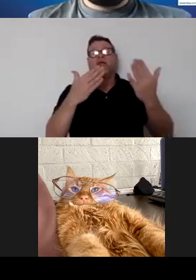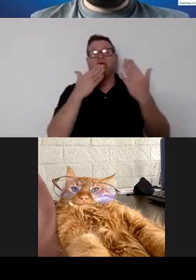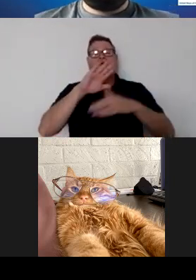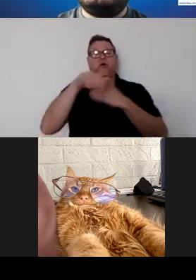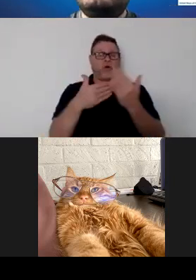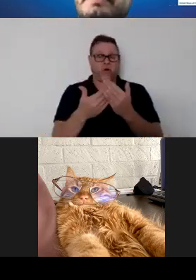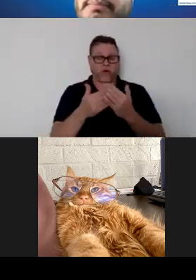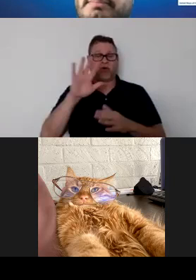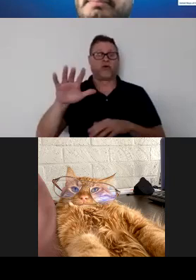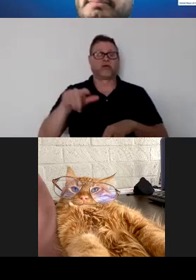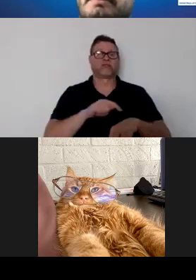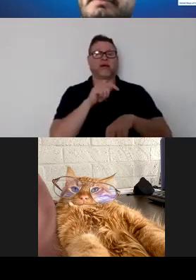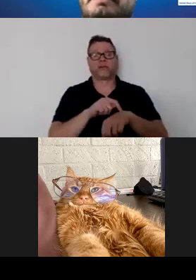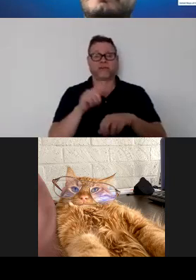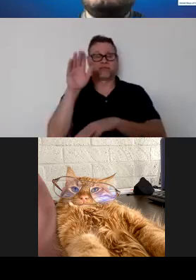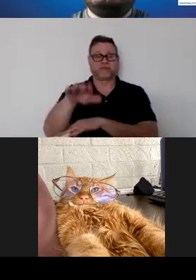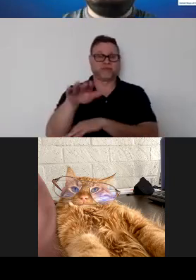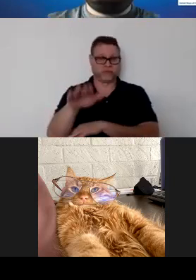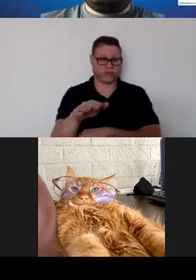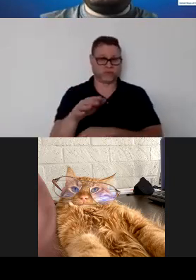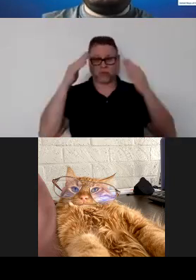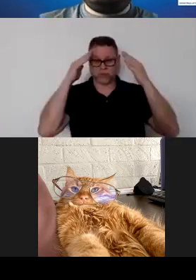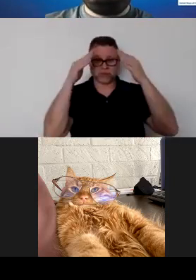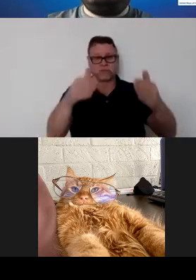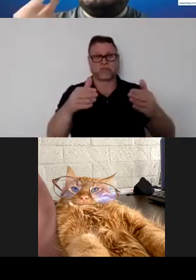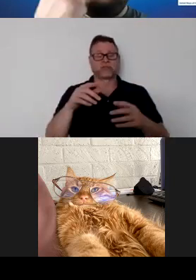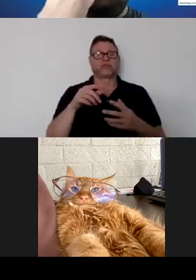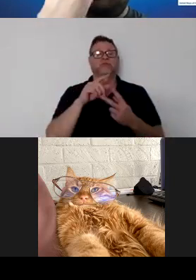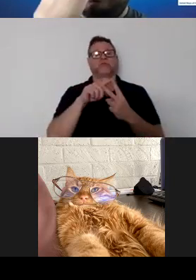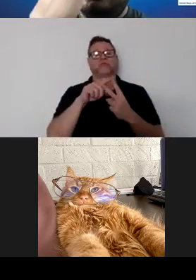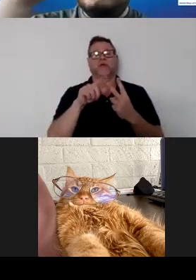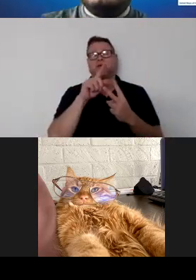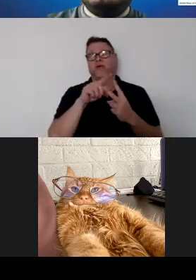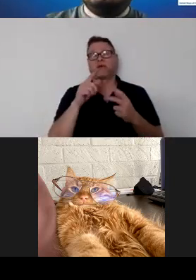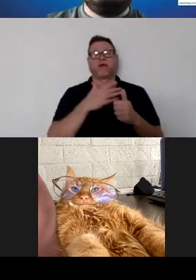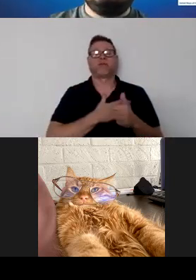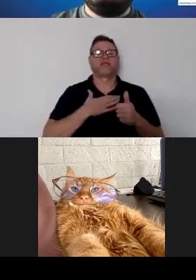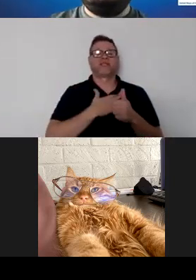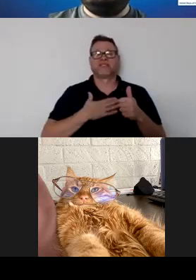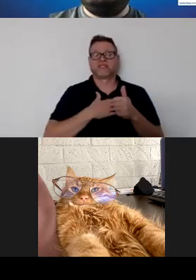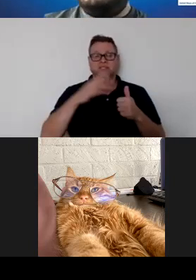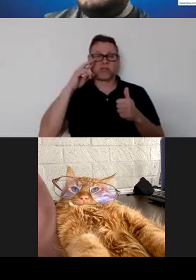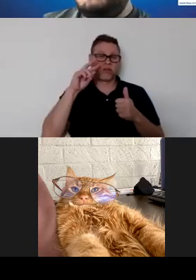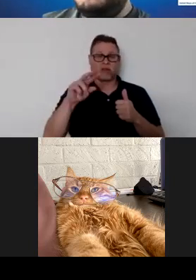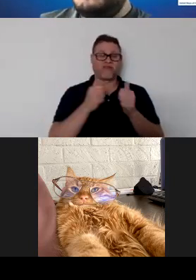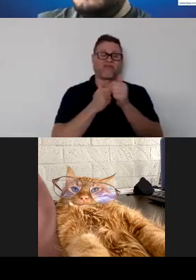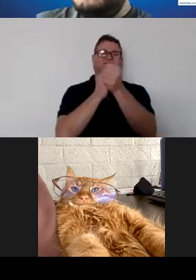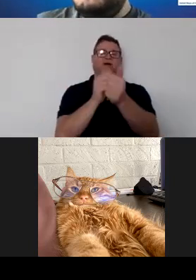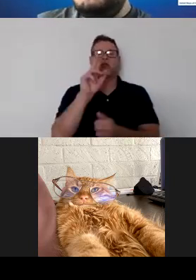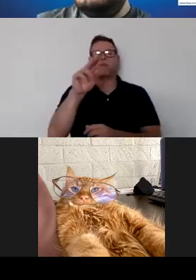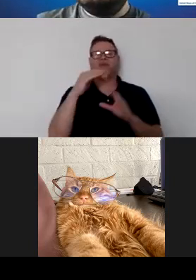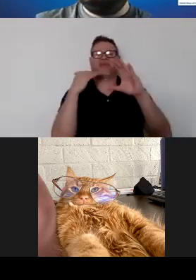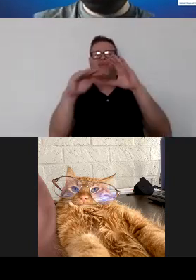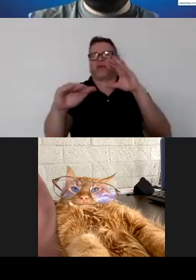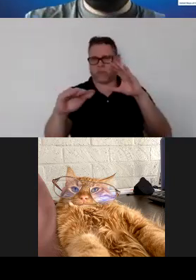time this afternoon. I wanted to bring your attention to a couple of things. One is, please look out for a follow-up email from us. It will